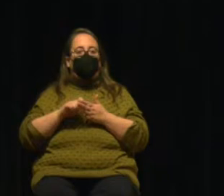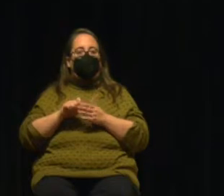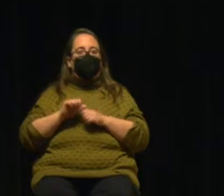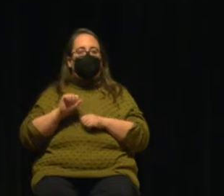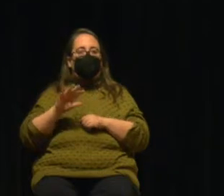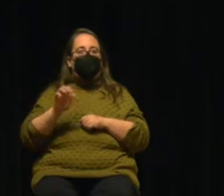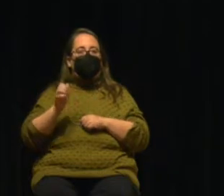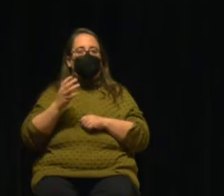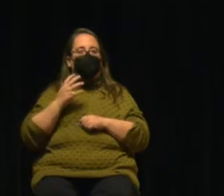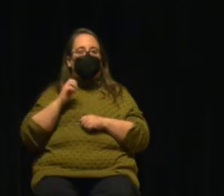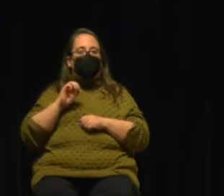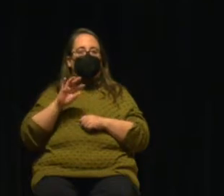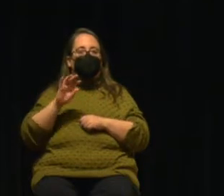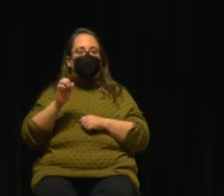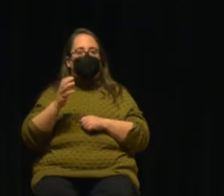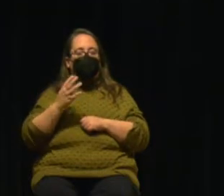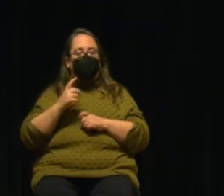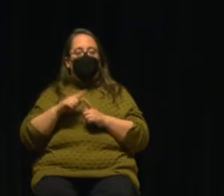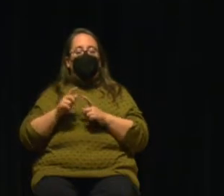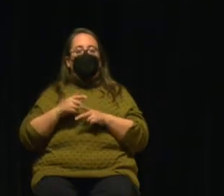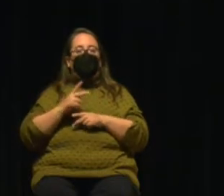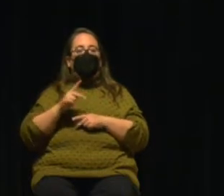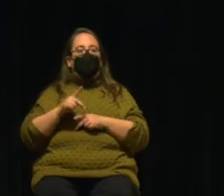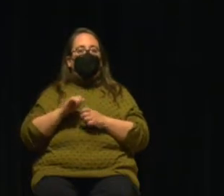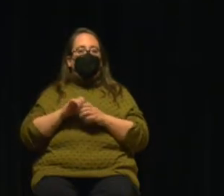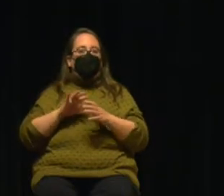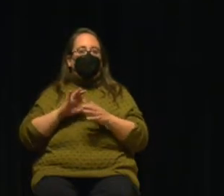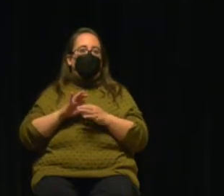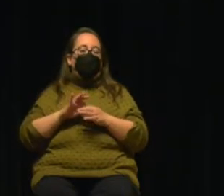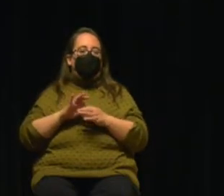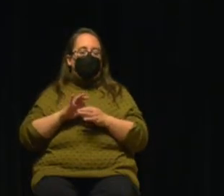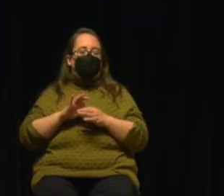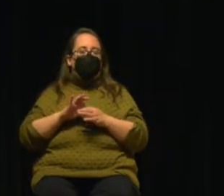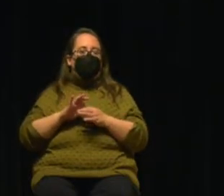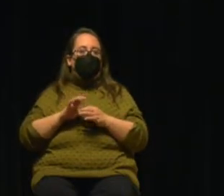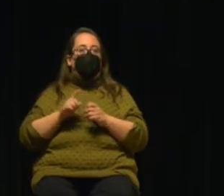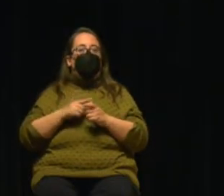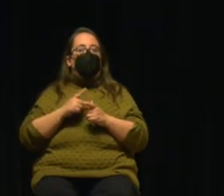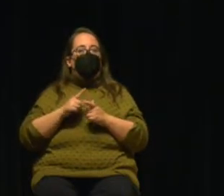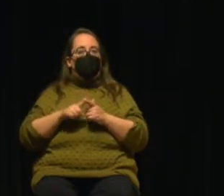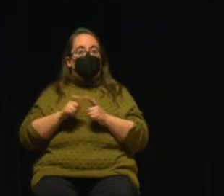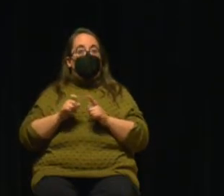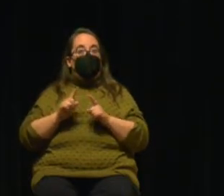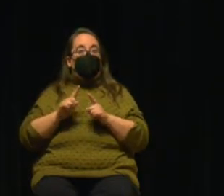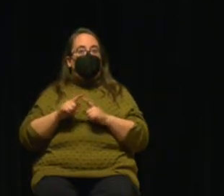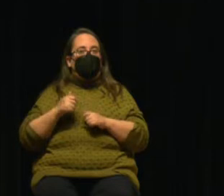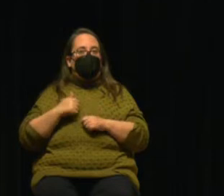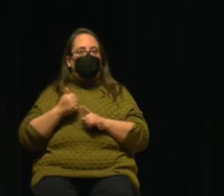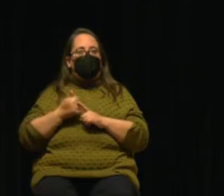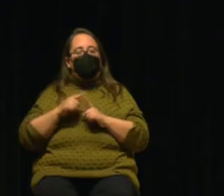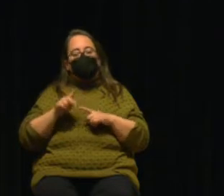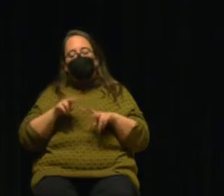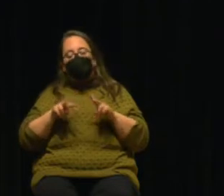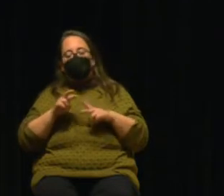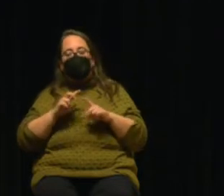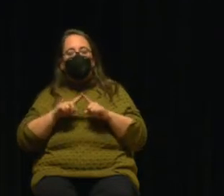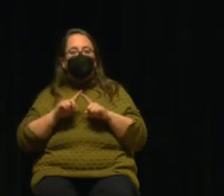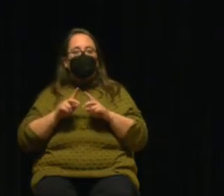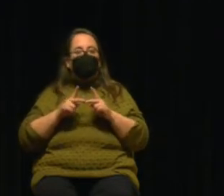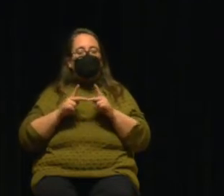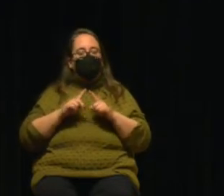her in part to keep up that connection. Eventually he would travel to Canada himself to inspect these places,